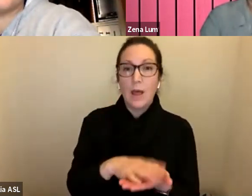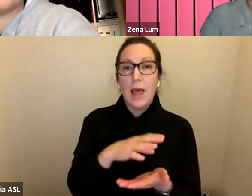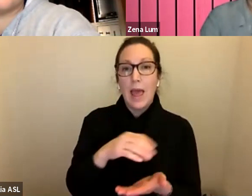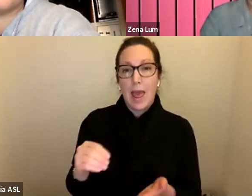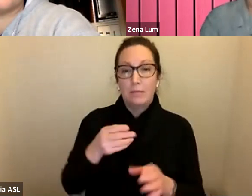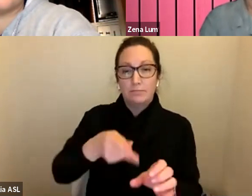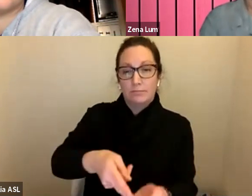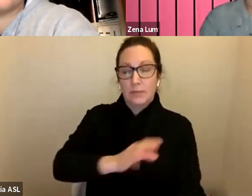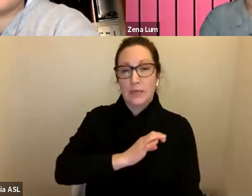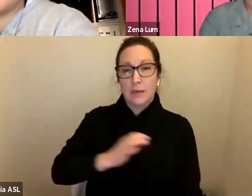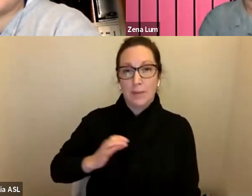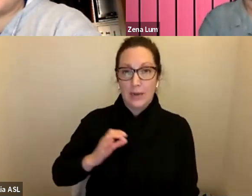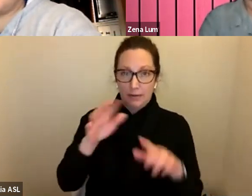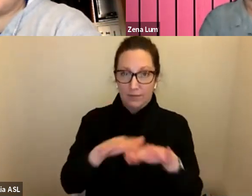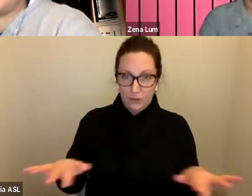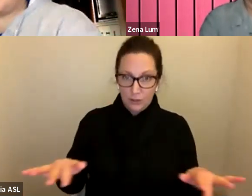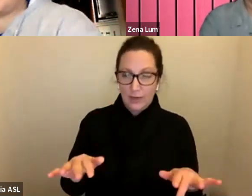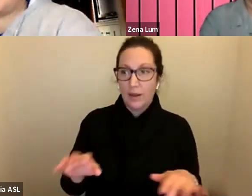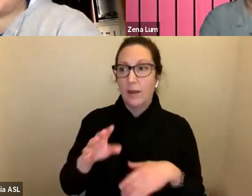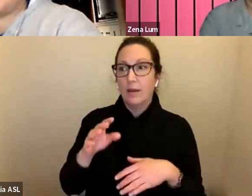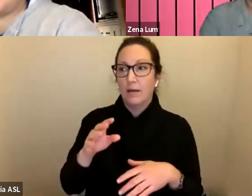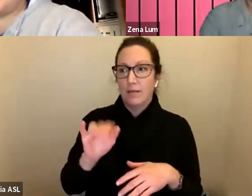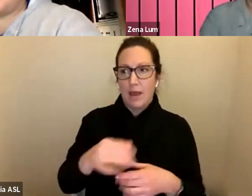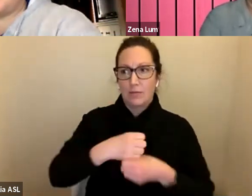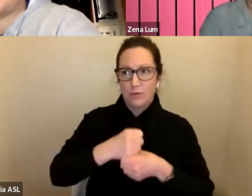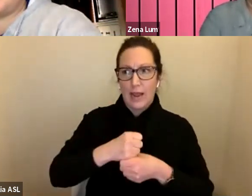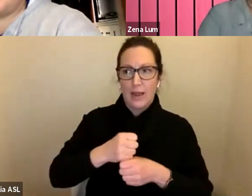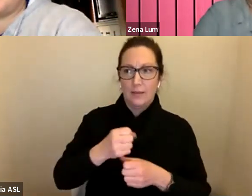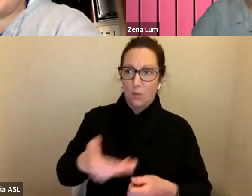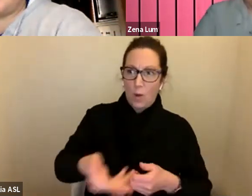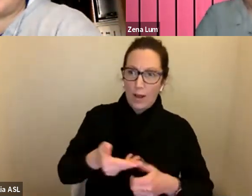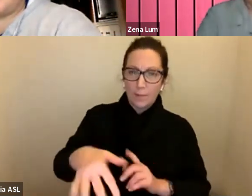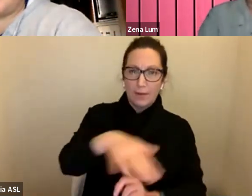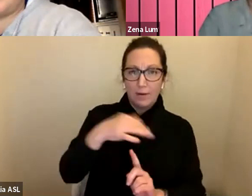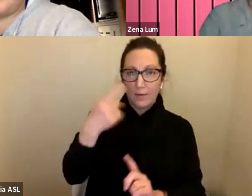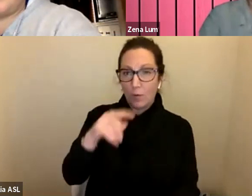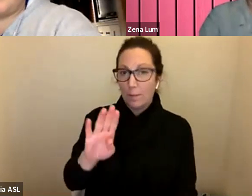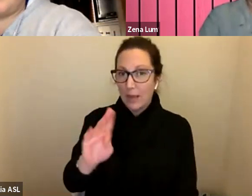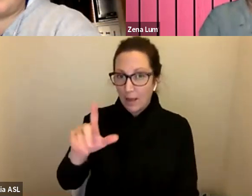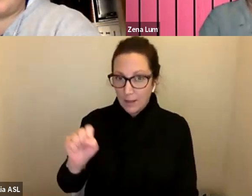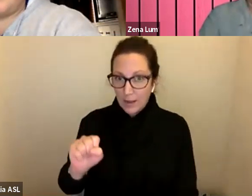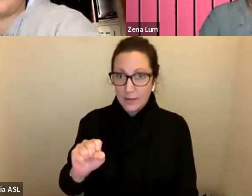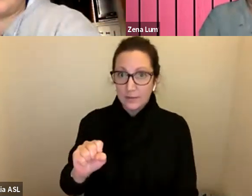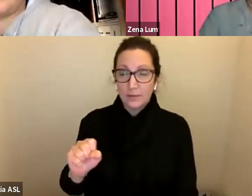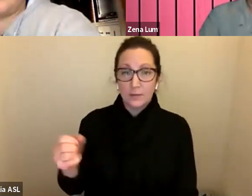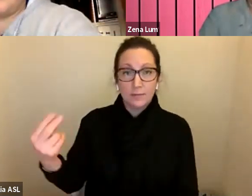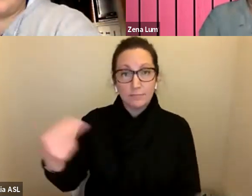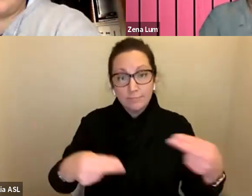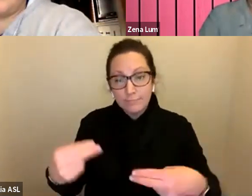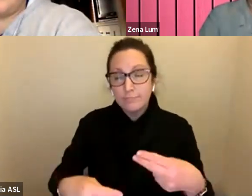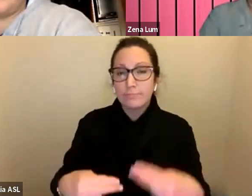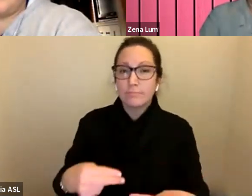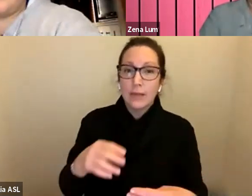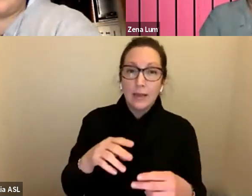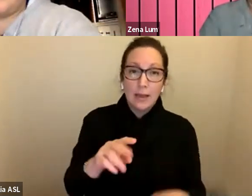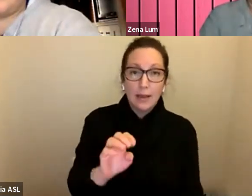welcoming environment for all students at BLS. Our membership includes families from across the city, including exam school alumni